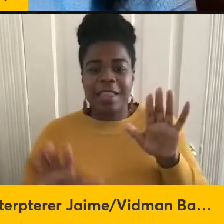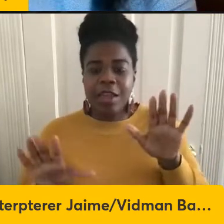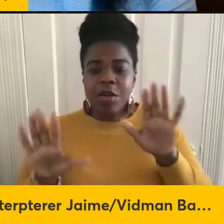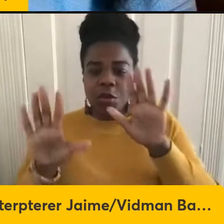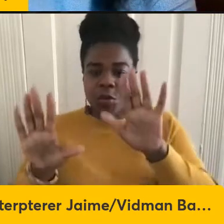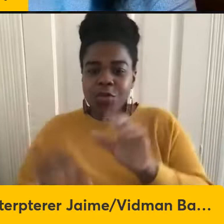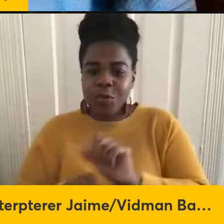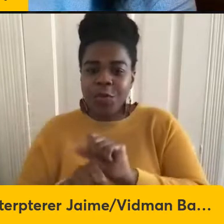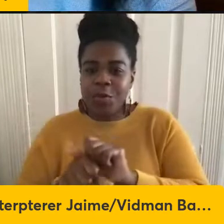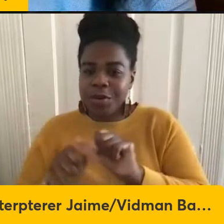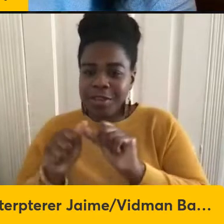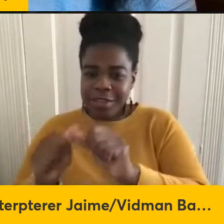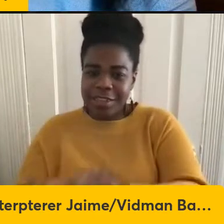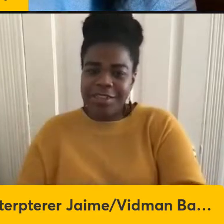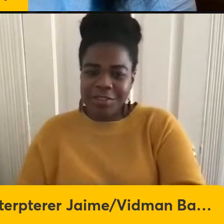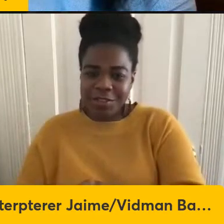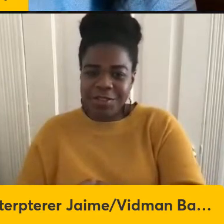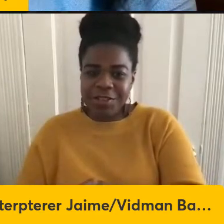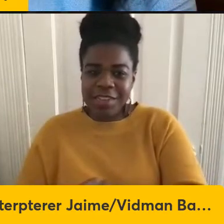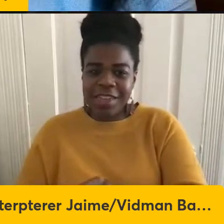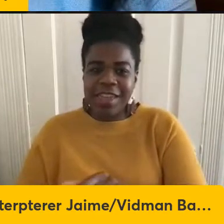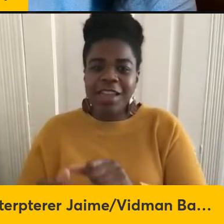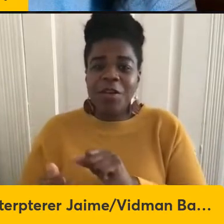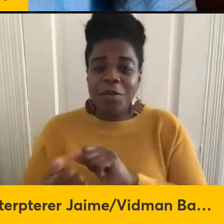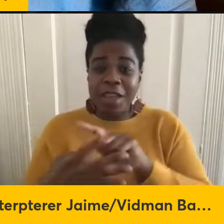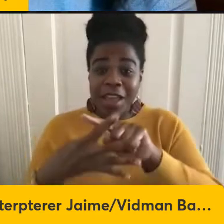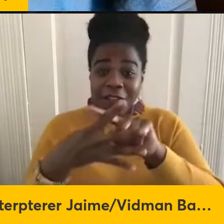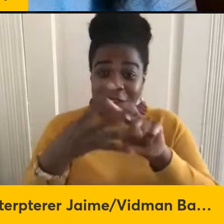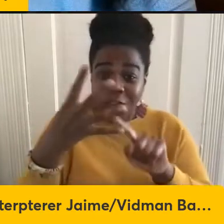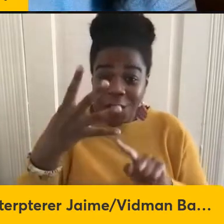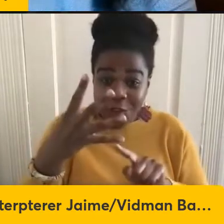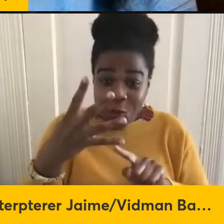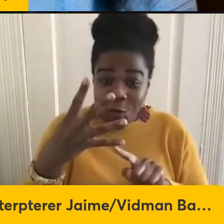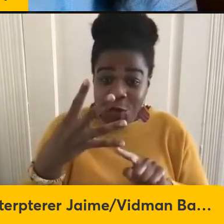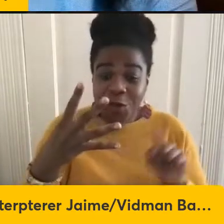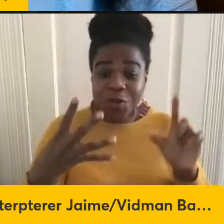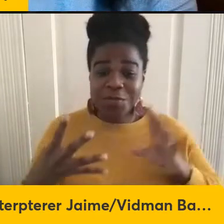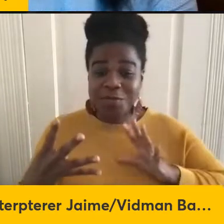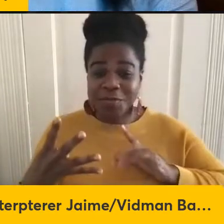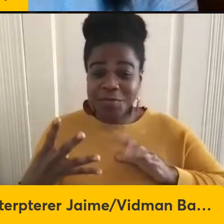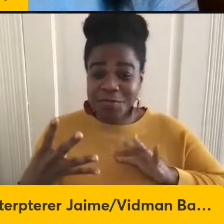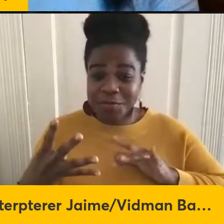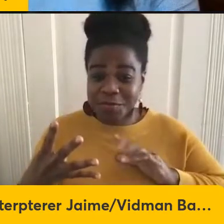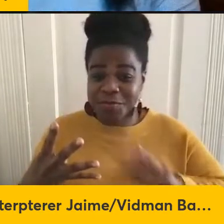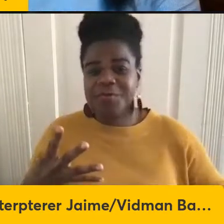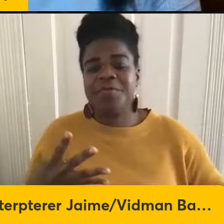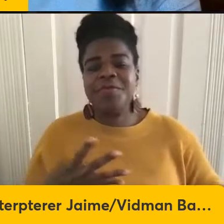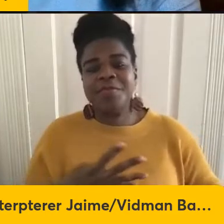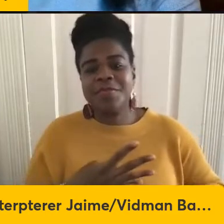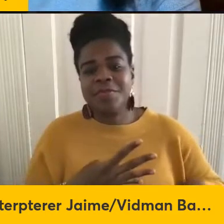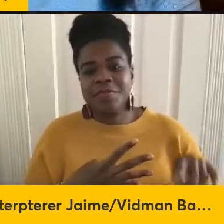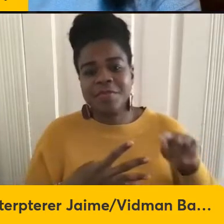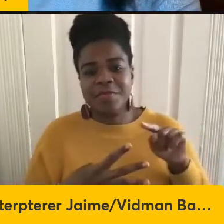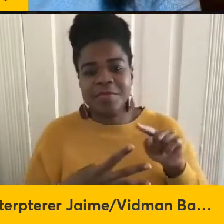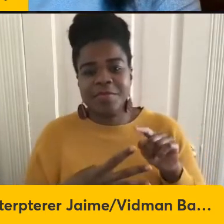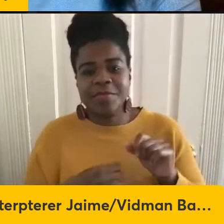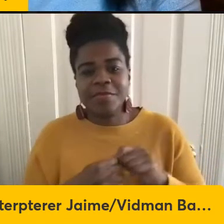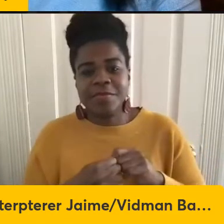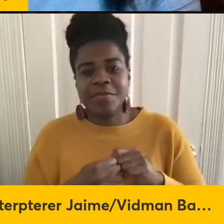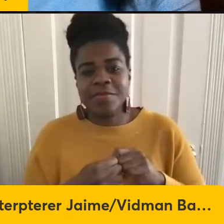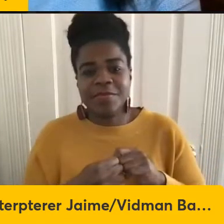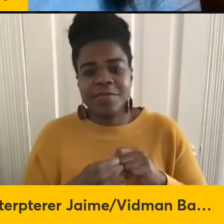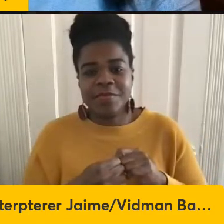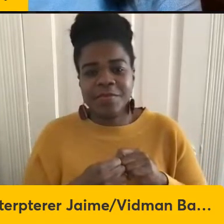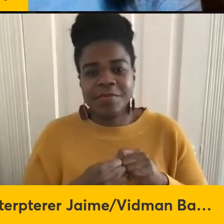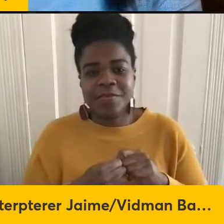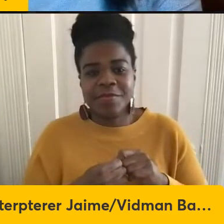do. We have 4 great panelists with us today. And